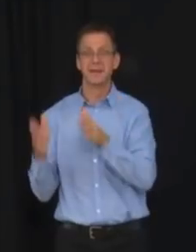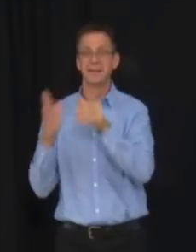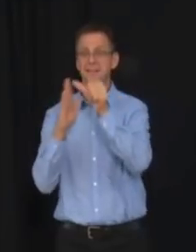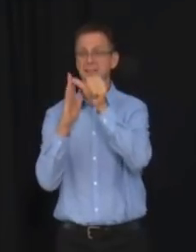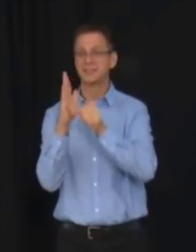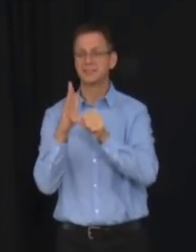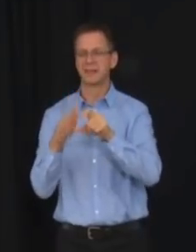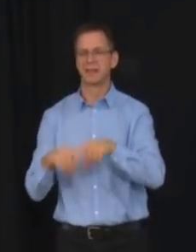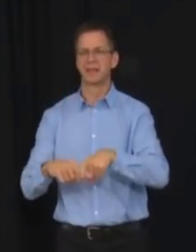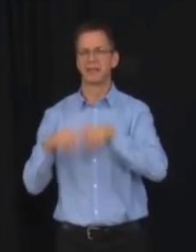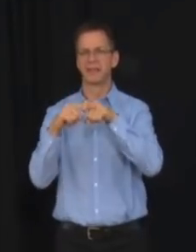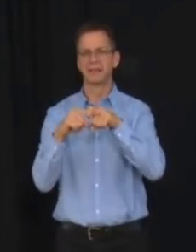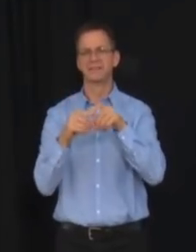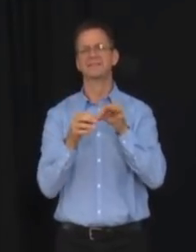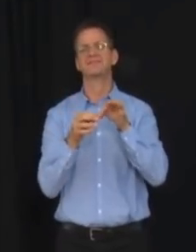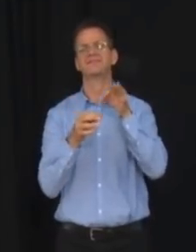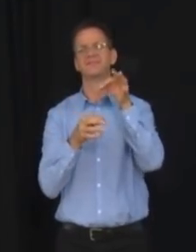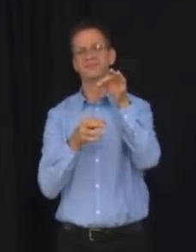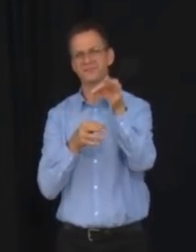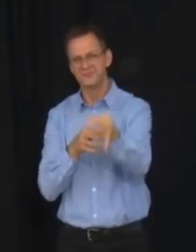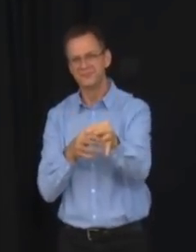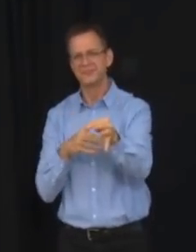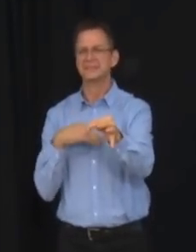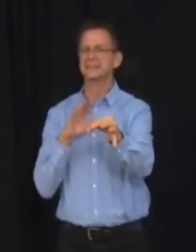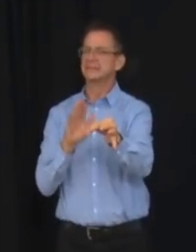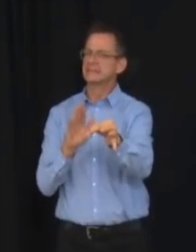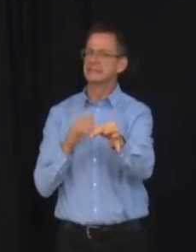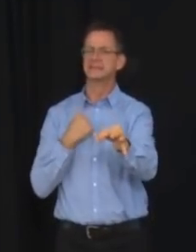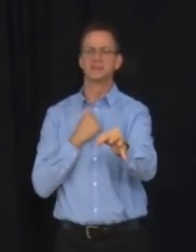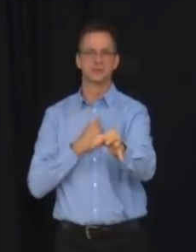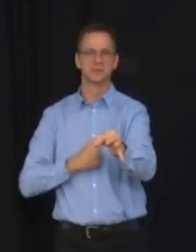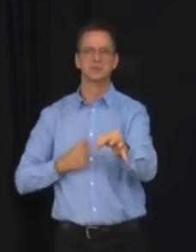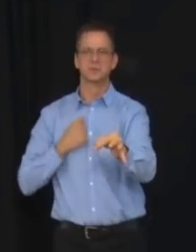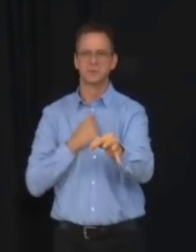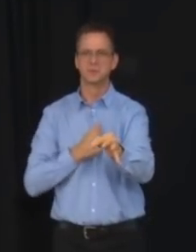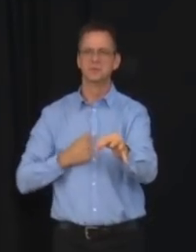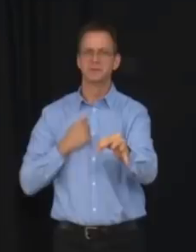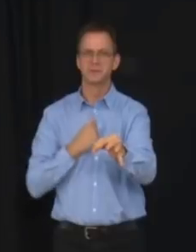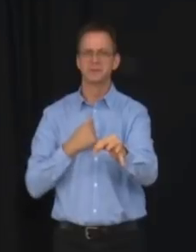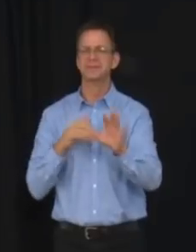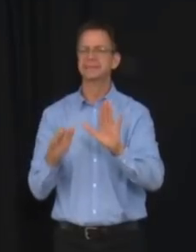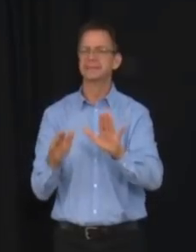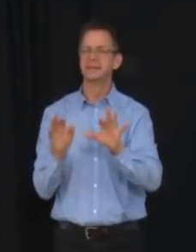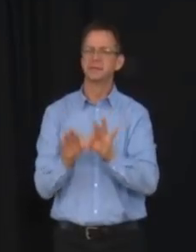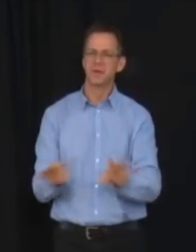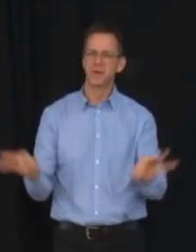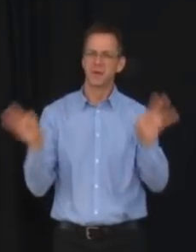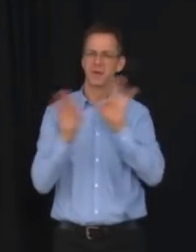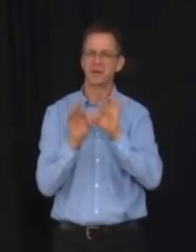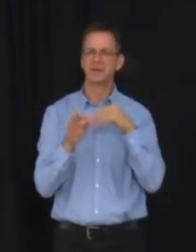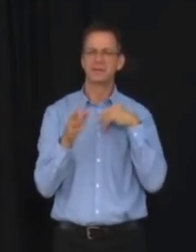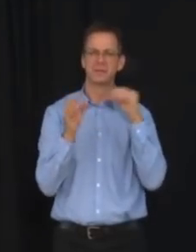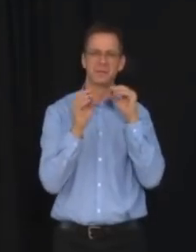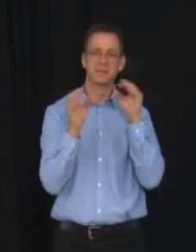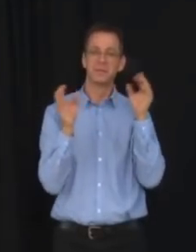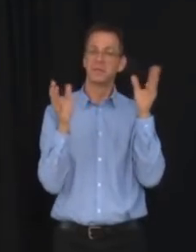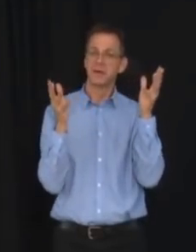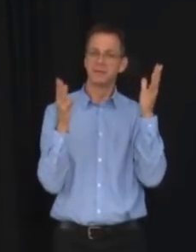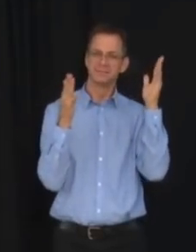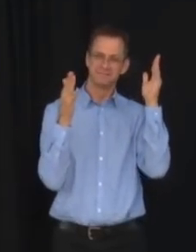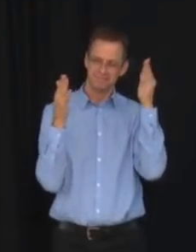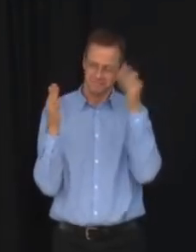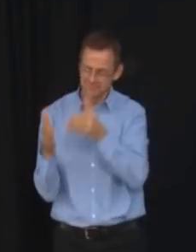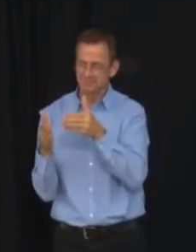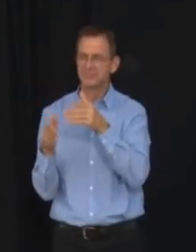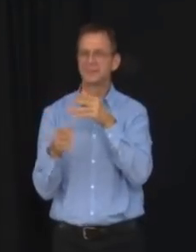to free up capacity to get through the peak in demand. And as they've done before throughout the pandemic, and other jurisdictions have taken